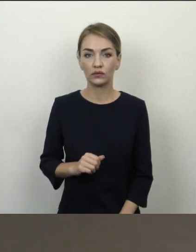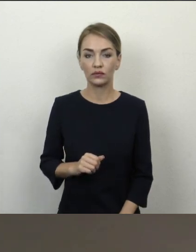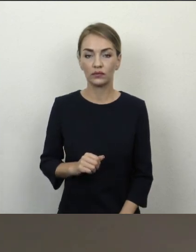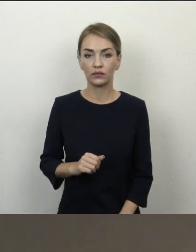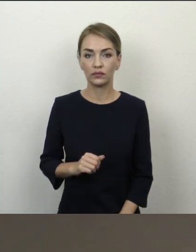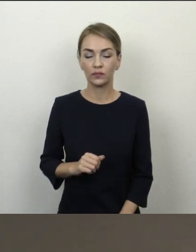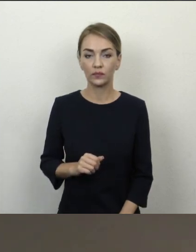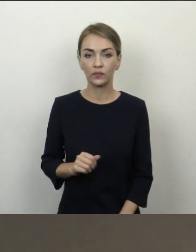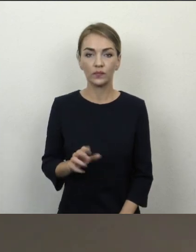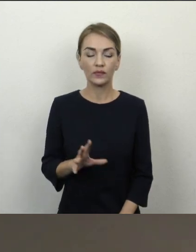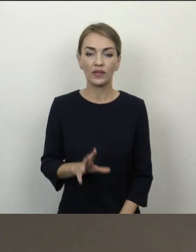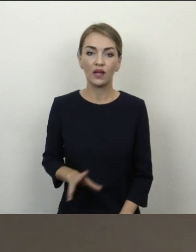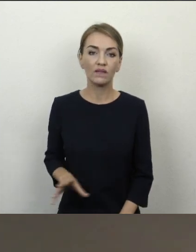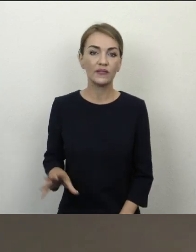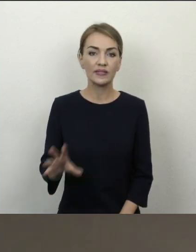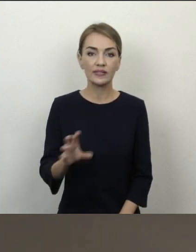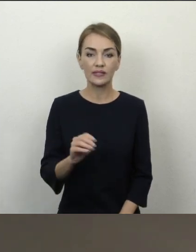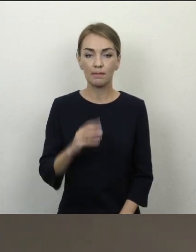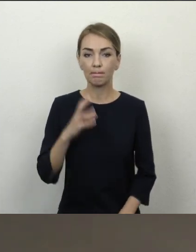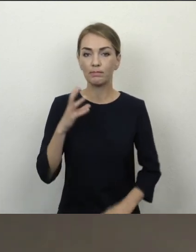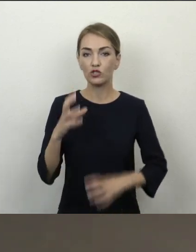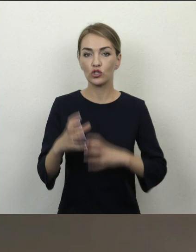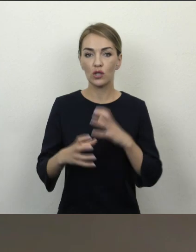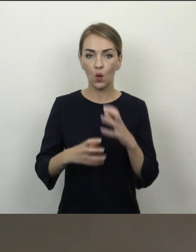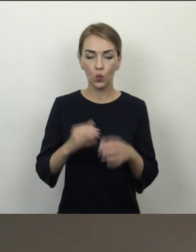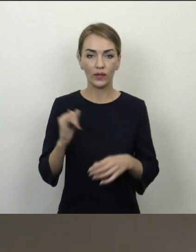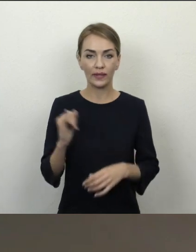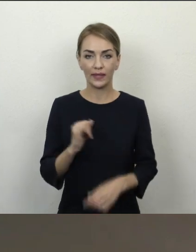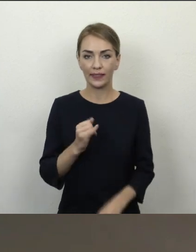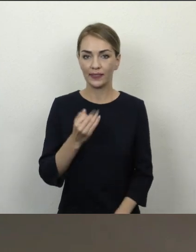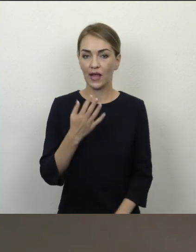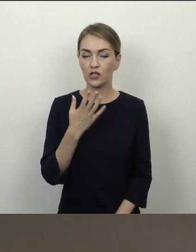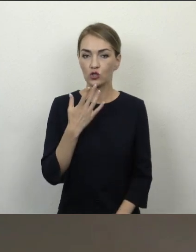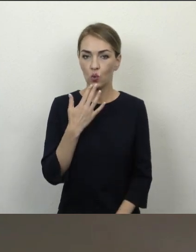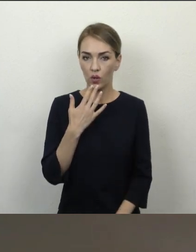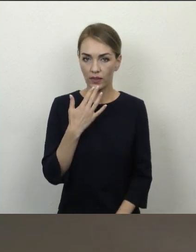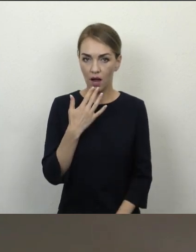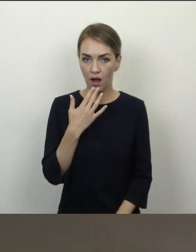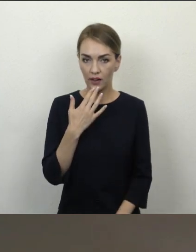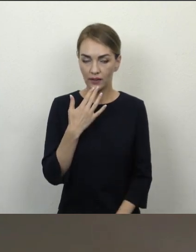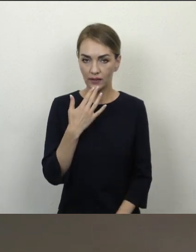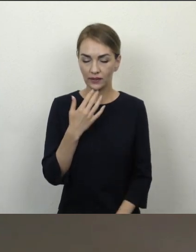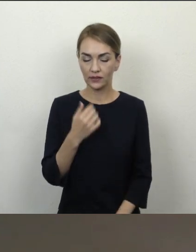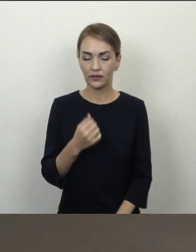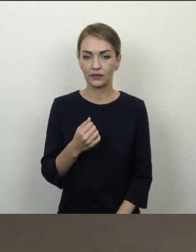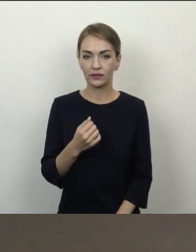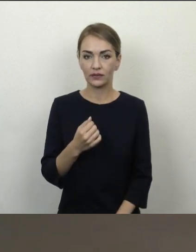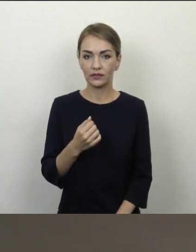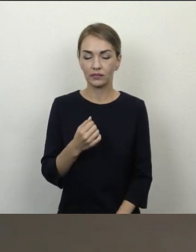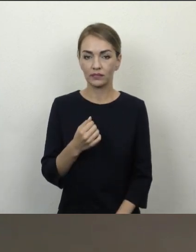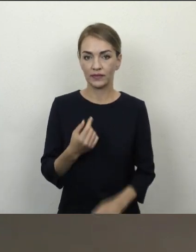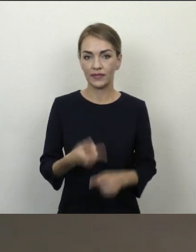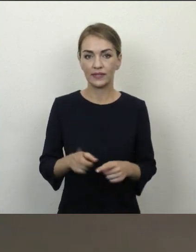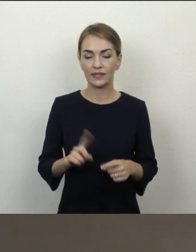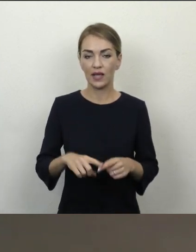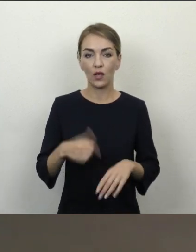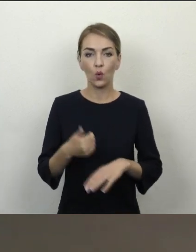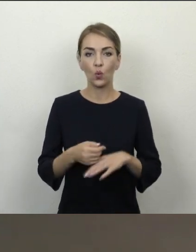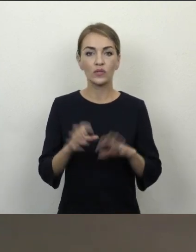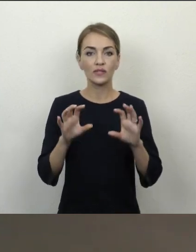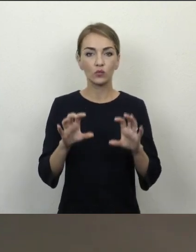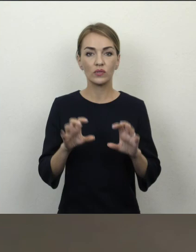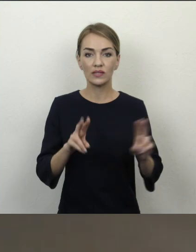international and our national, in general, constitutional principles to